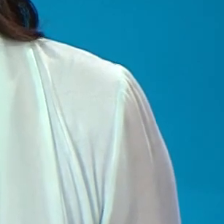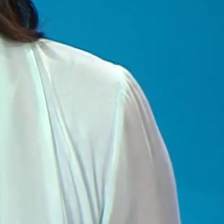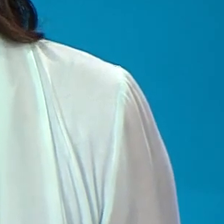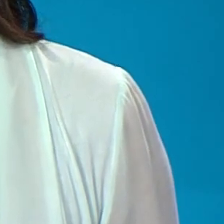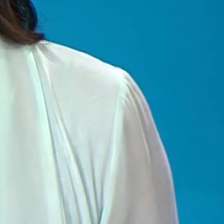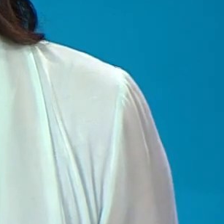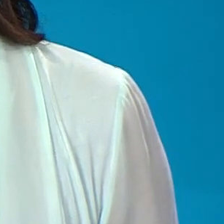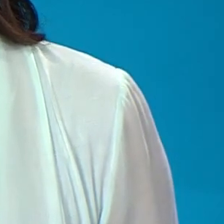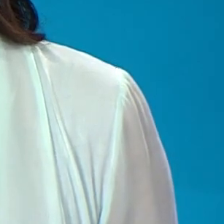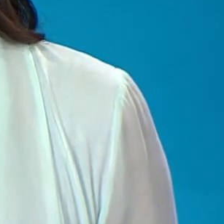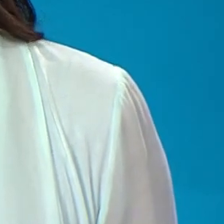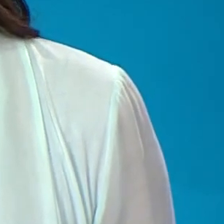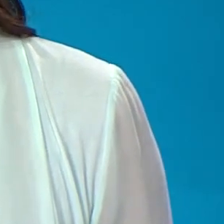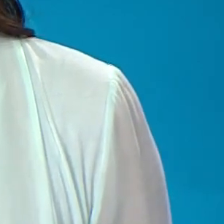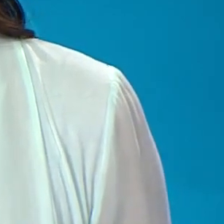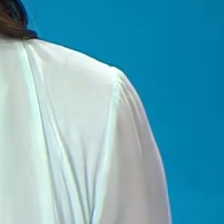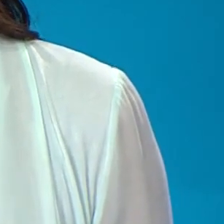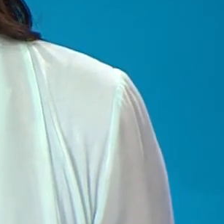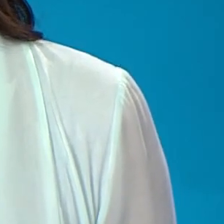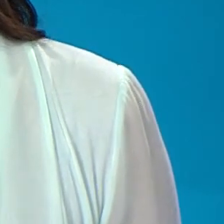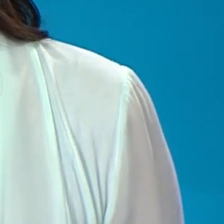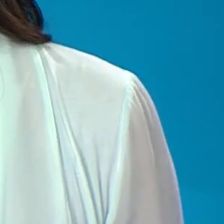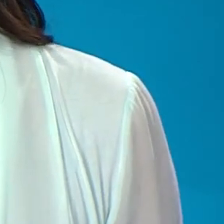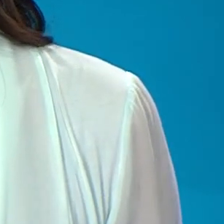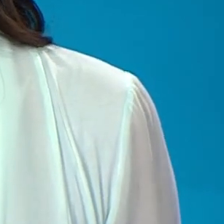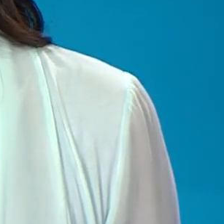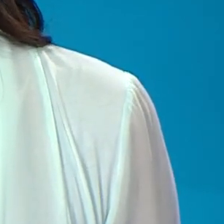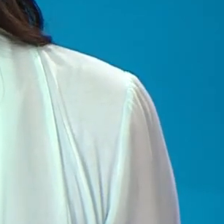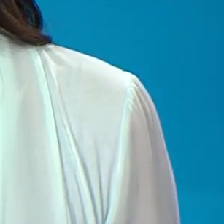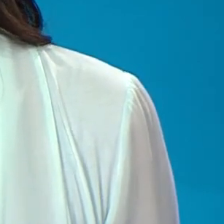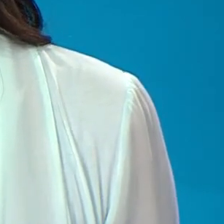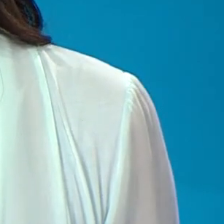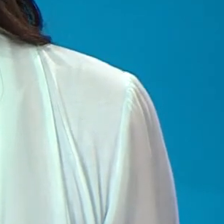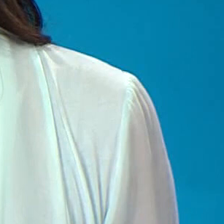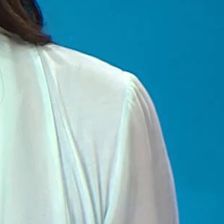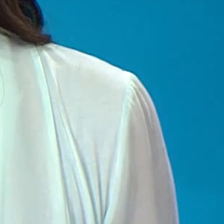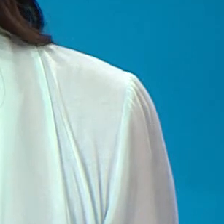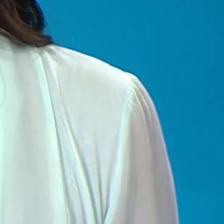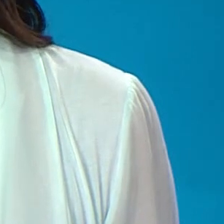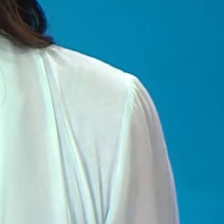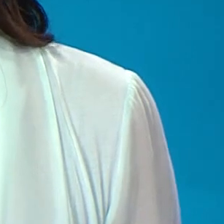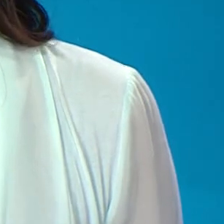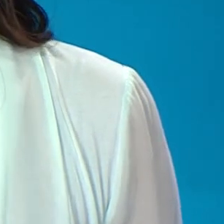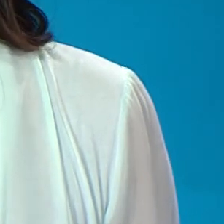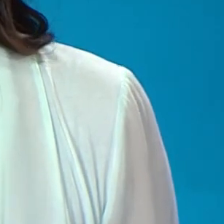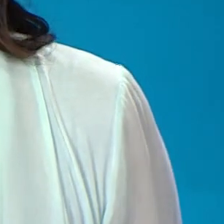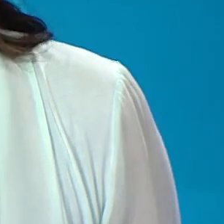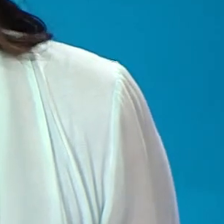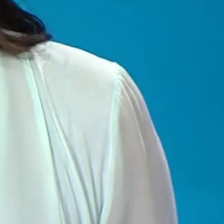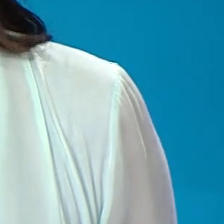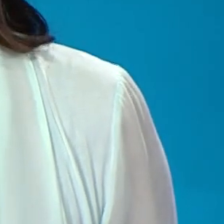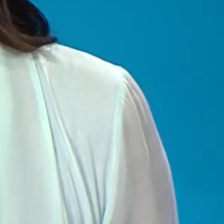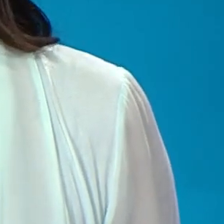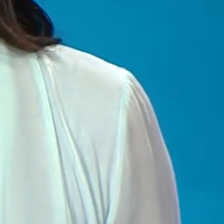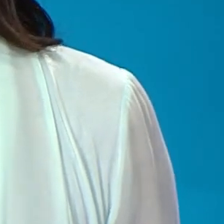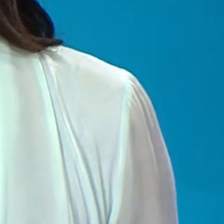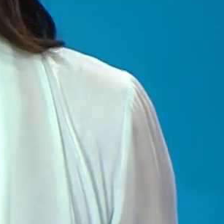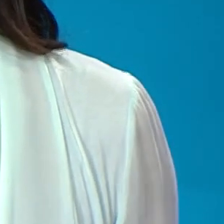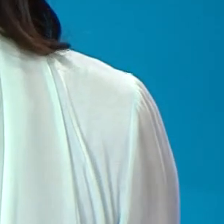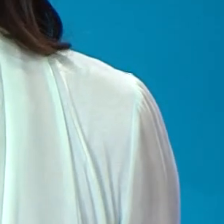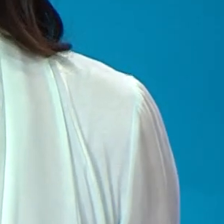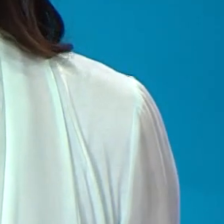admissions are going down, but we are slightly up with patients in the ICU and patients on ventilators. The judge says as far as the jail